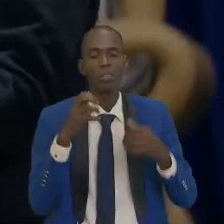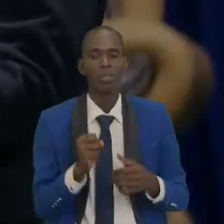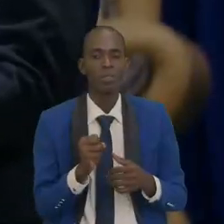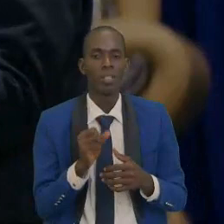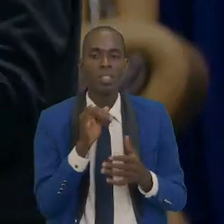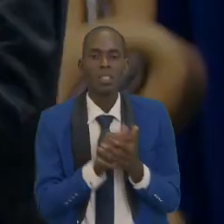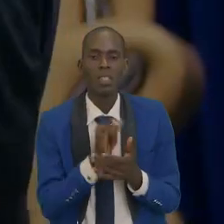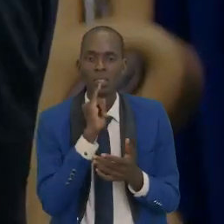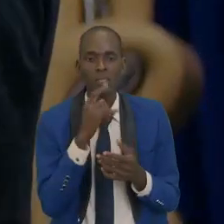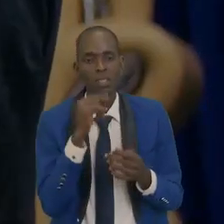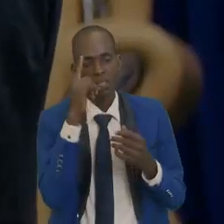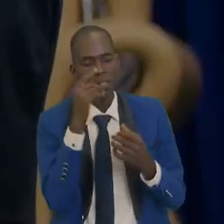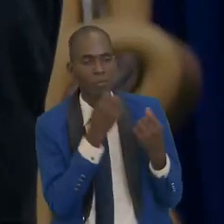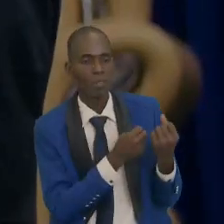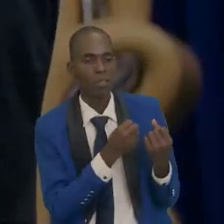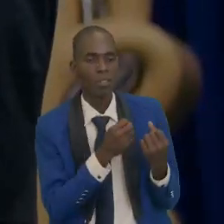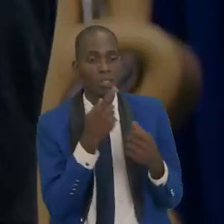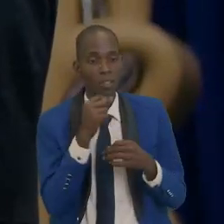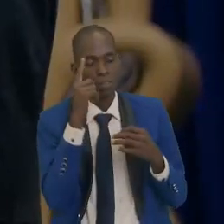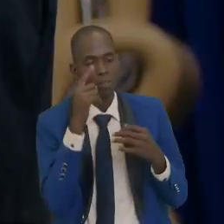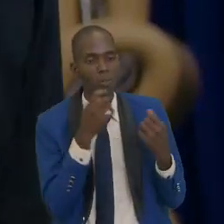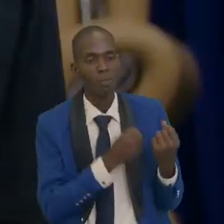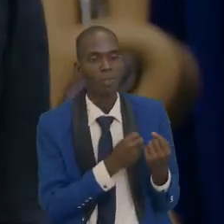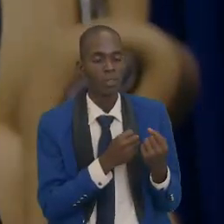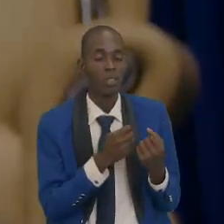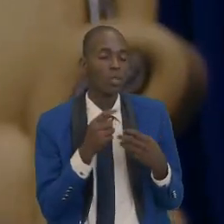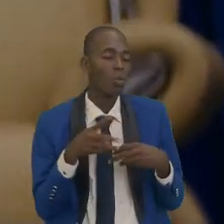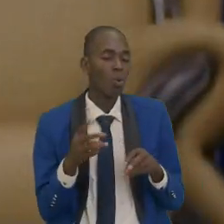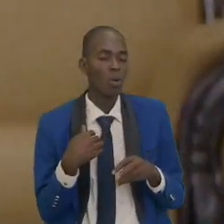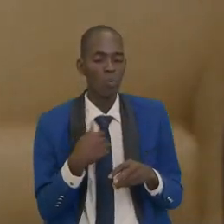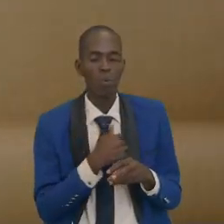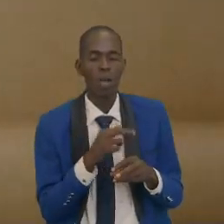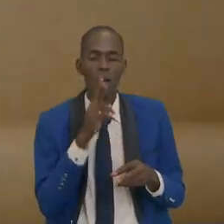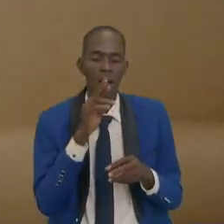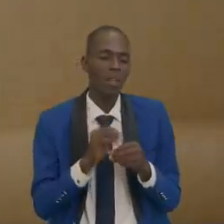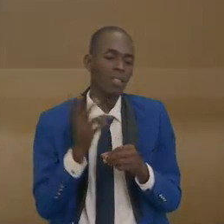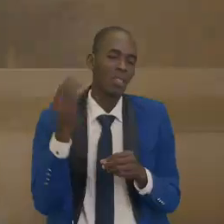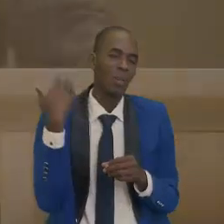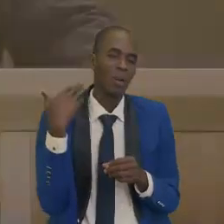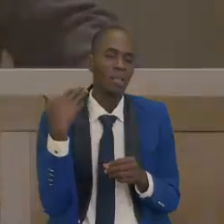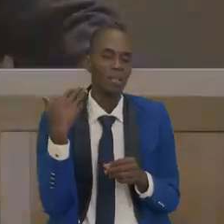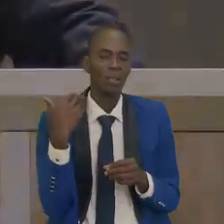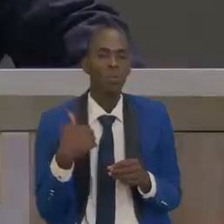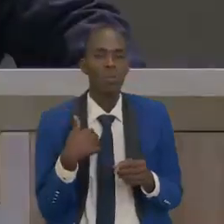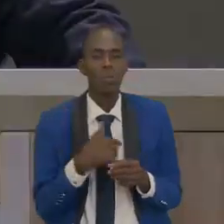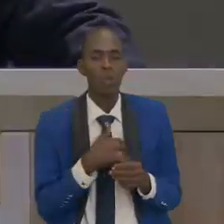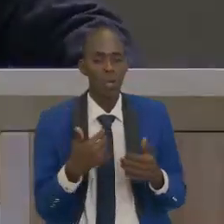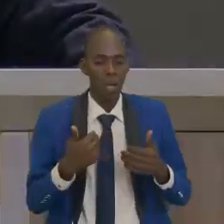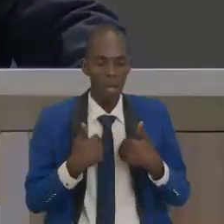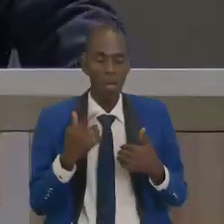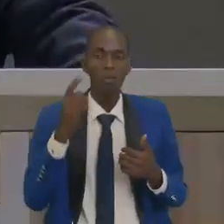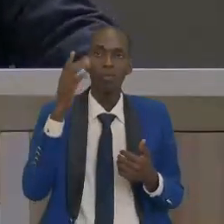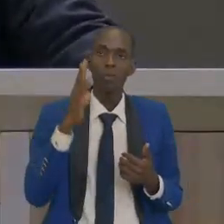Faith the faith the urge in the past they had God we have God